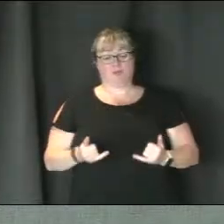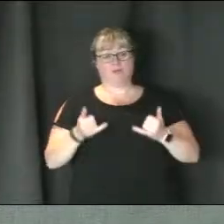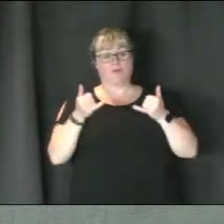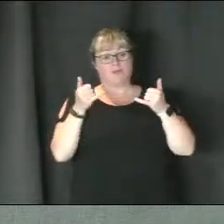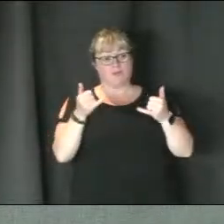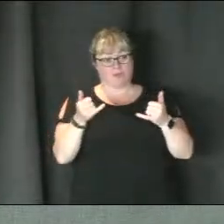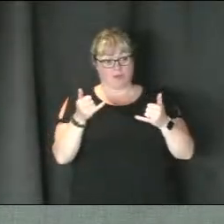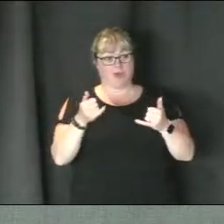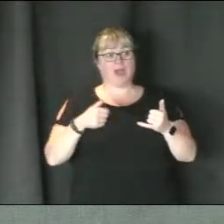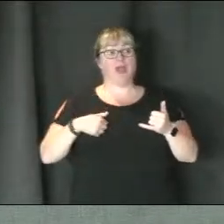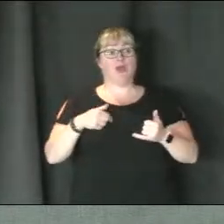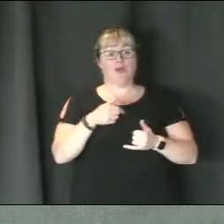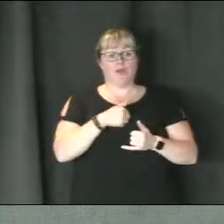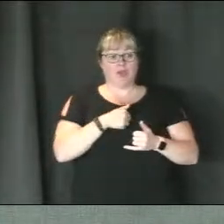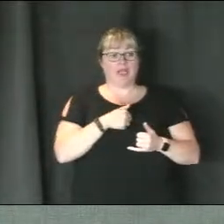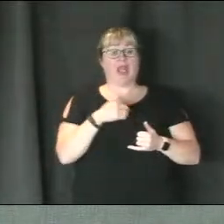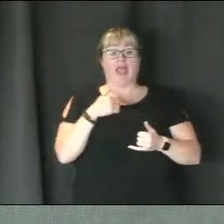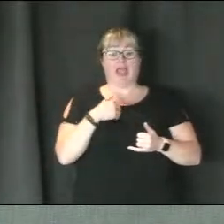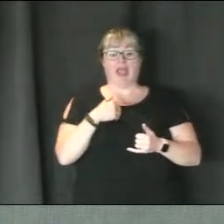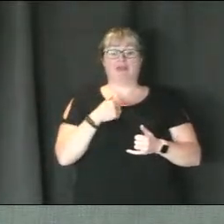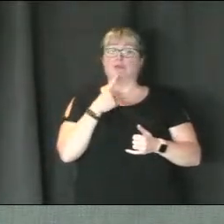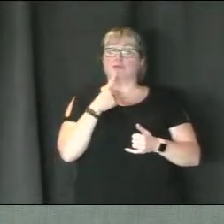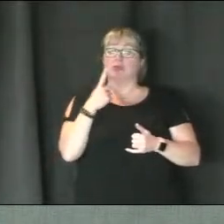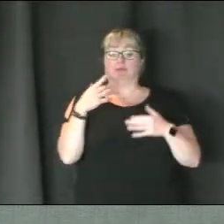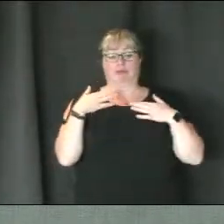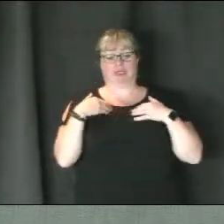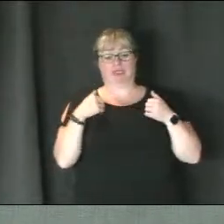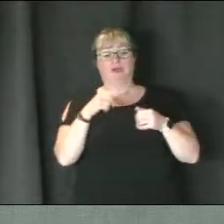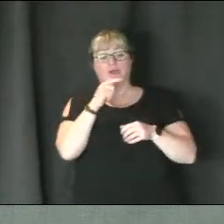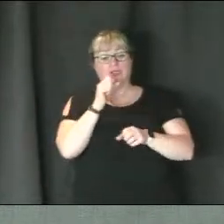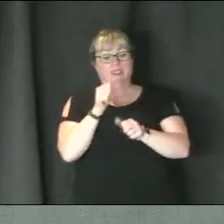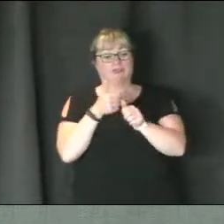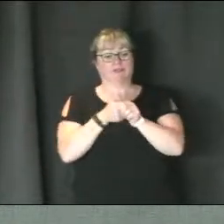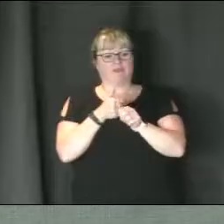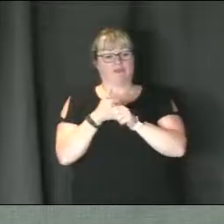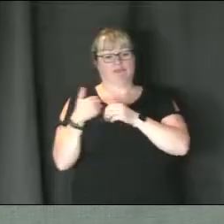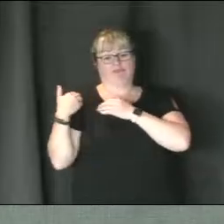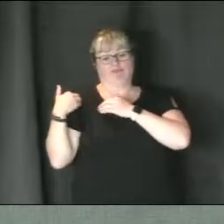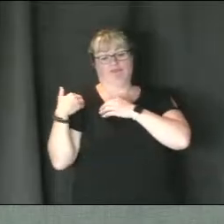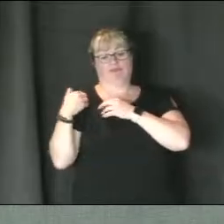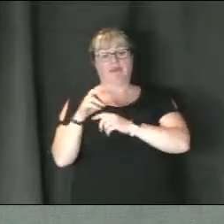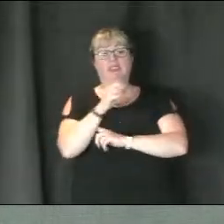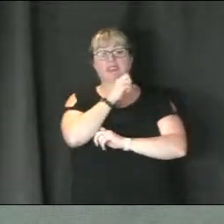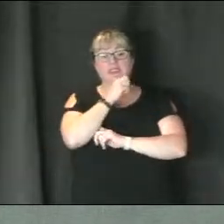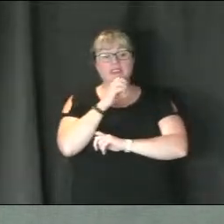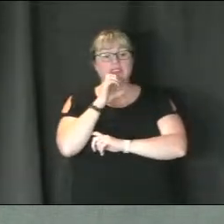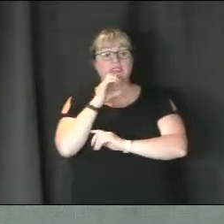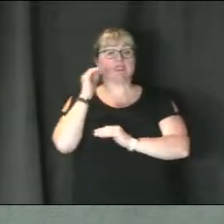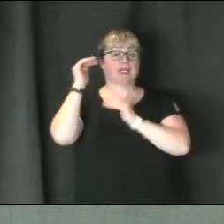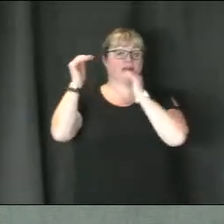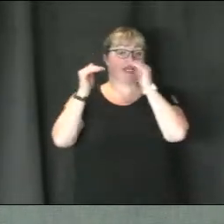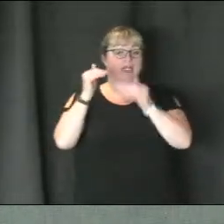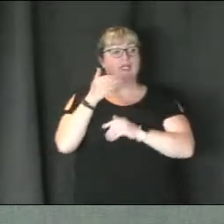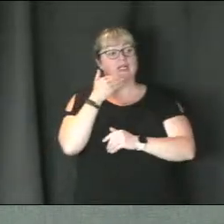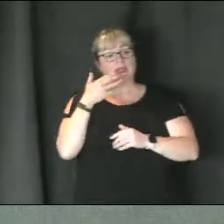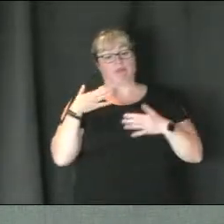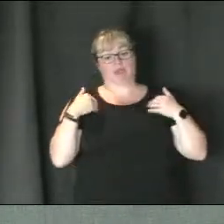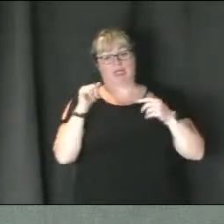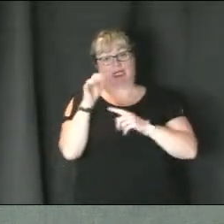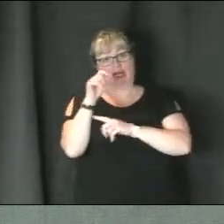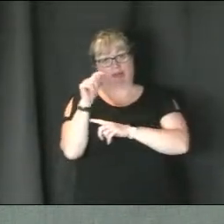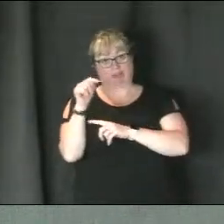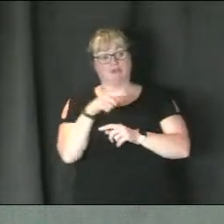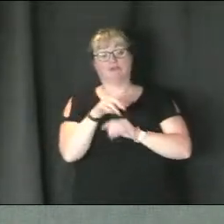with a standalone minister dedicated to the well-being of seniors and older adults in Newfoundland and Labrador. I want to thank Minister Abbott for being that first